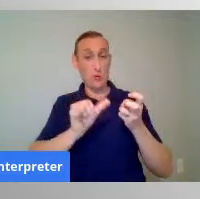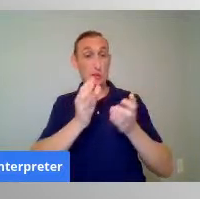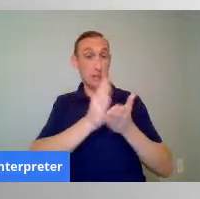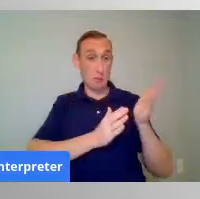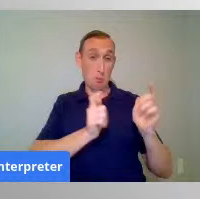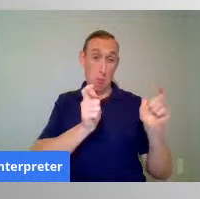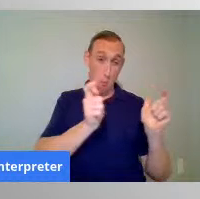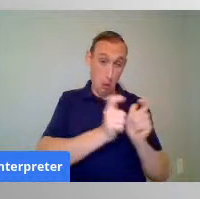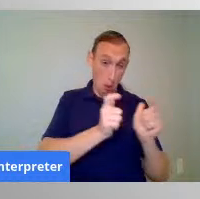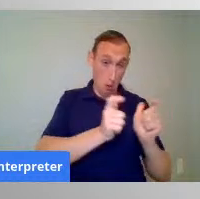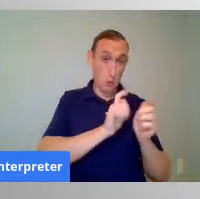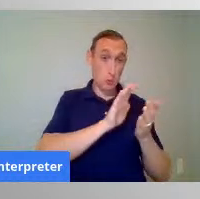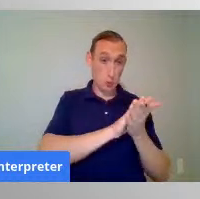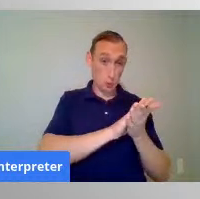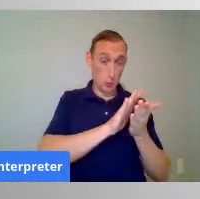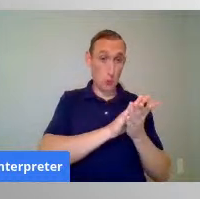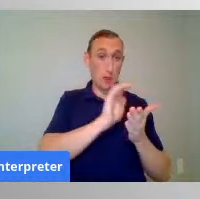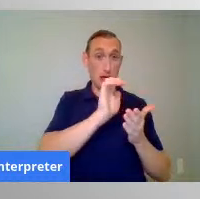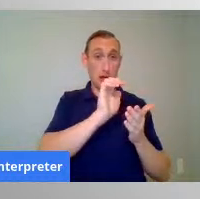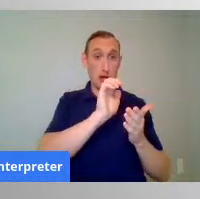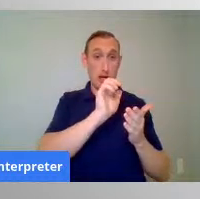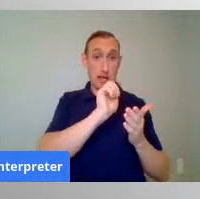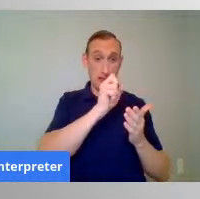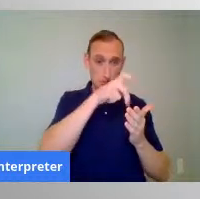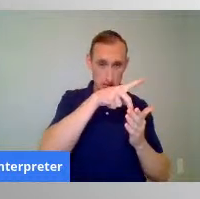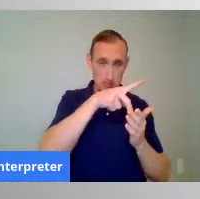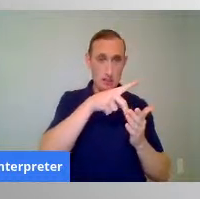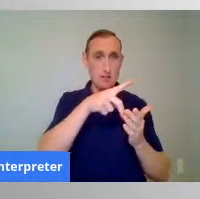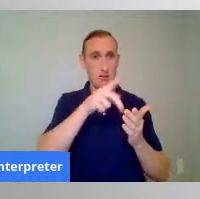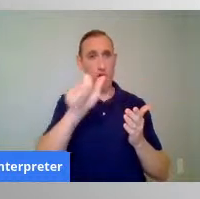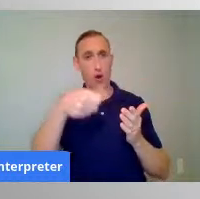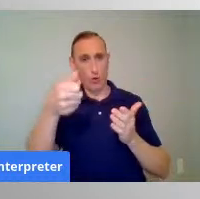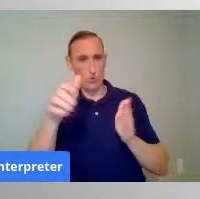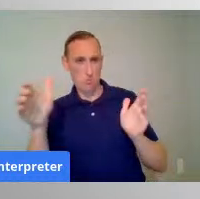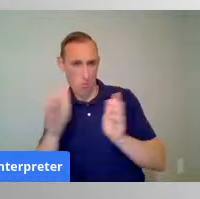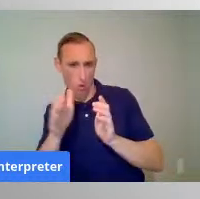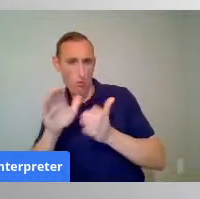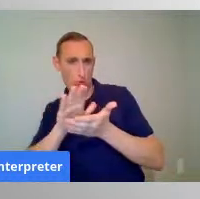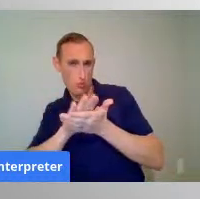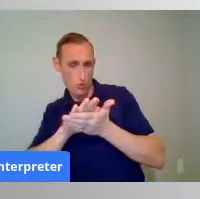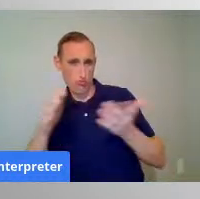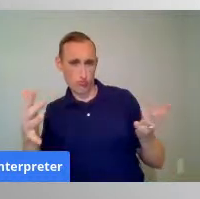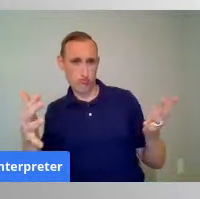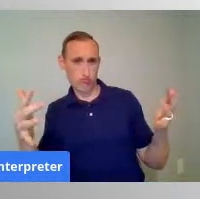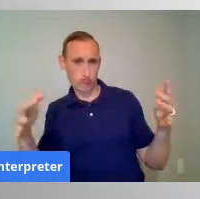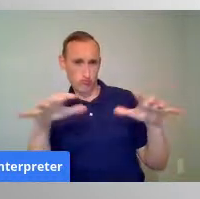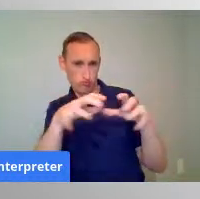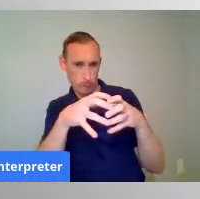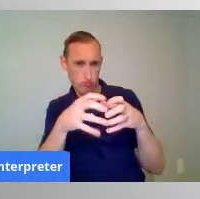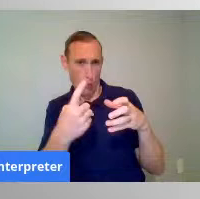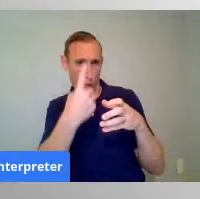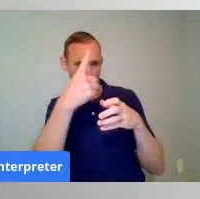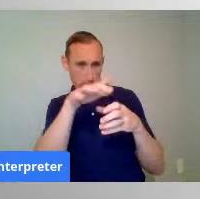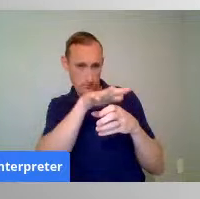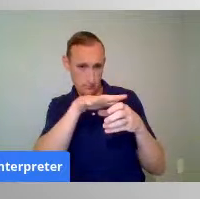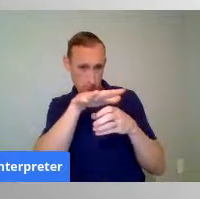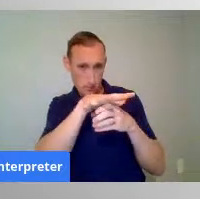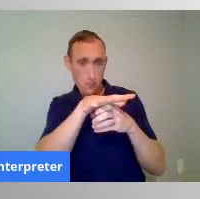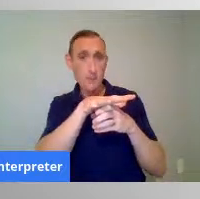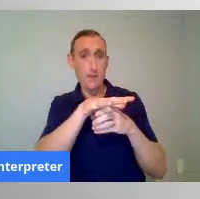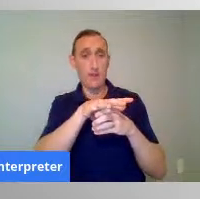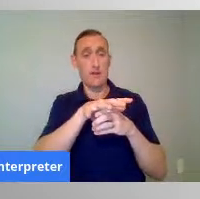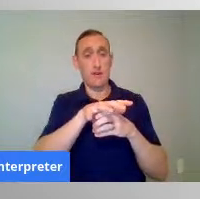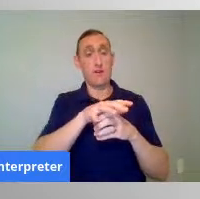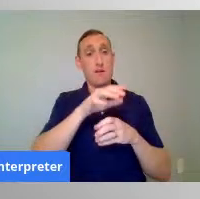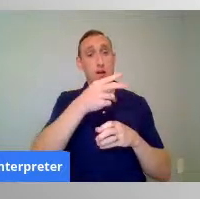But if you take, for instance, like a Howard B. Stroud, right next door to that is Boys and Girls Club. So